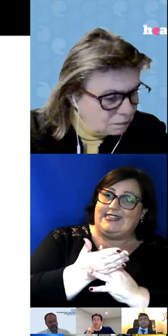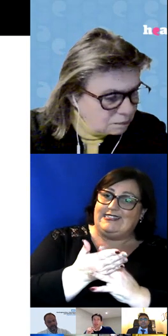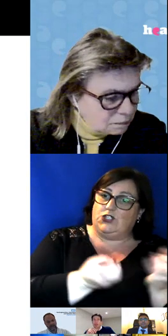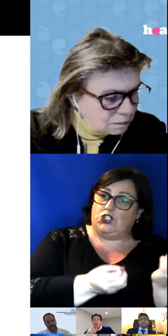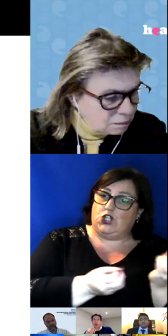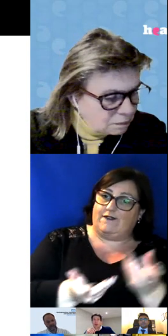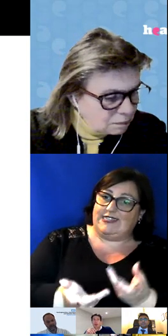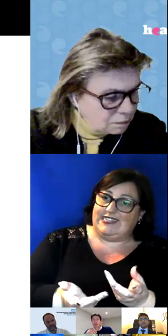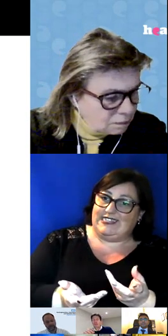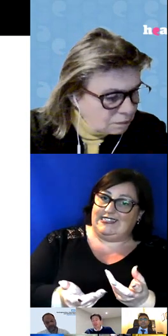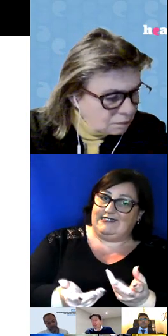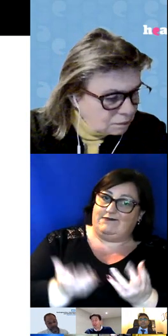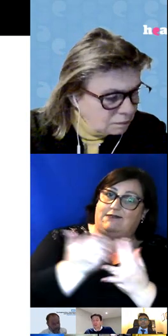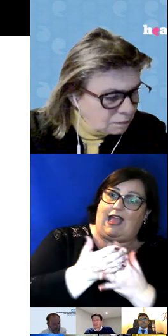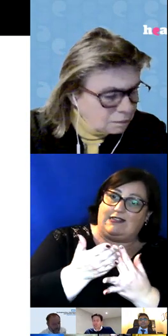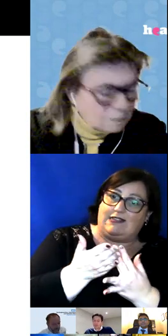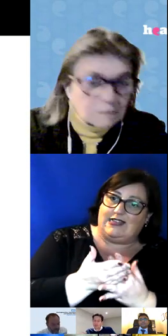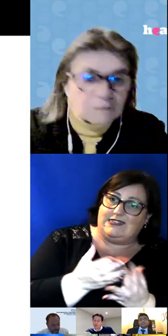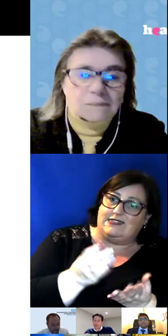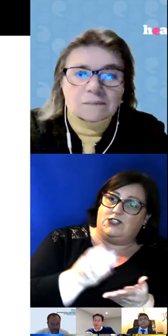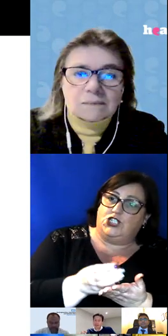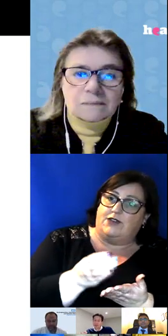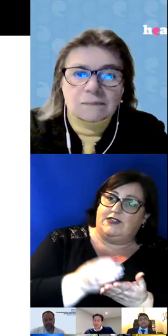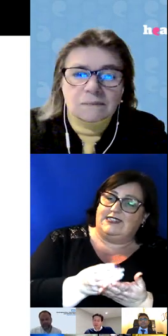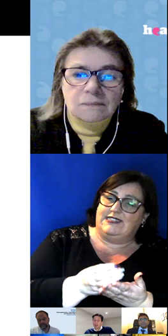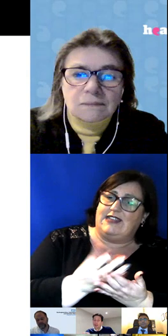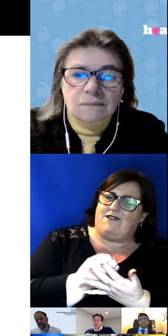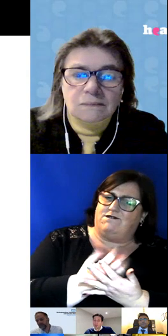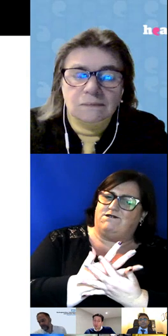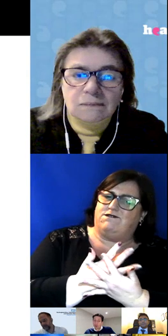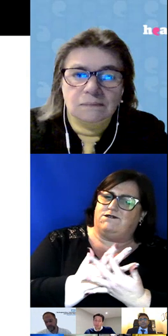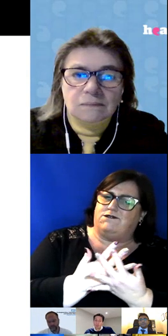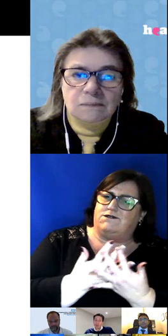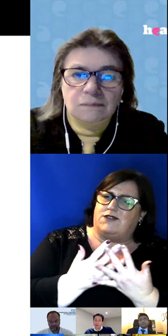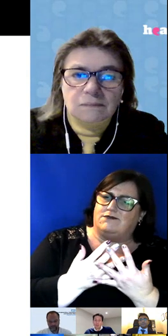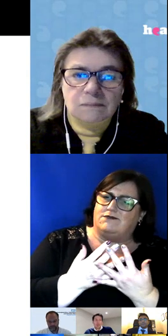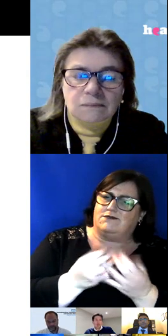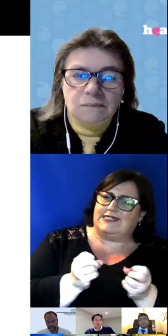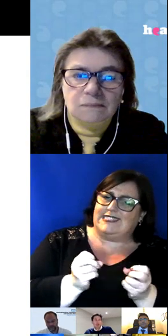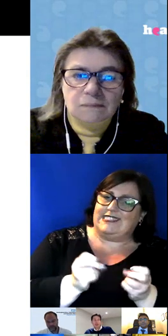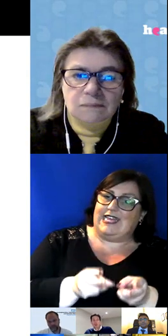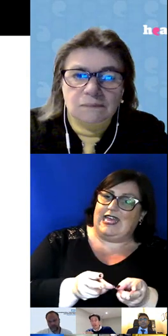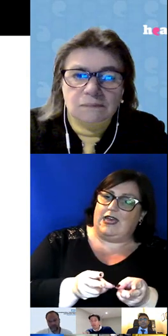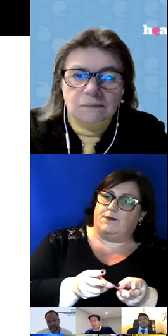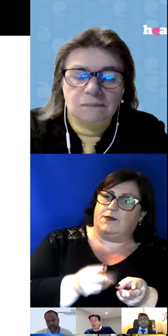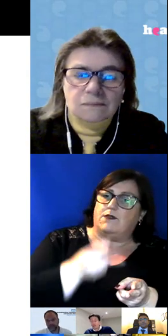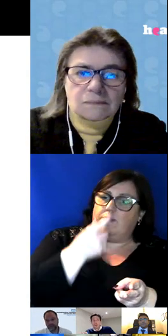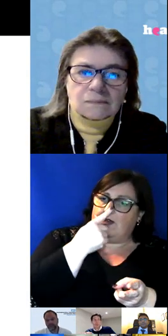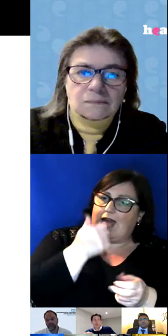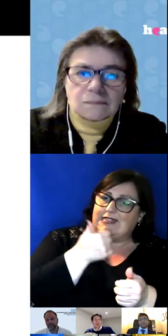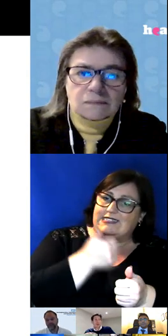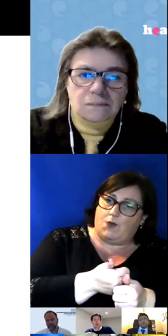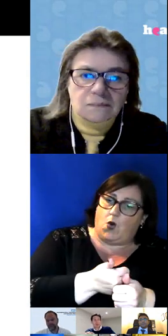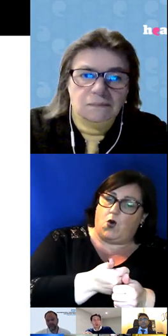have. And there are a number of different schemes that are already up and running that will support people travel